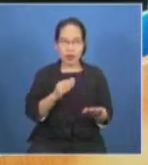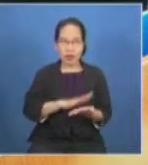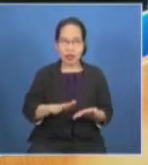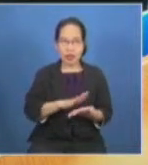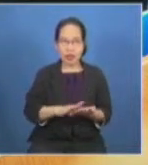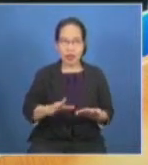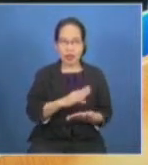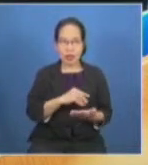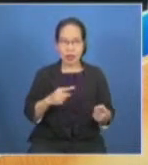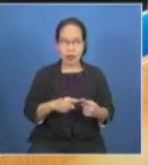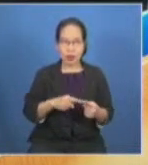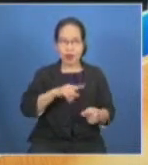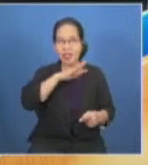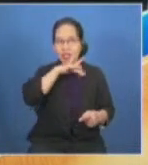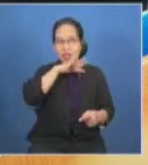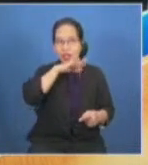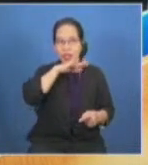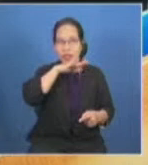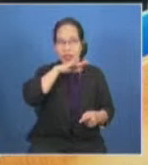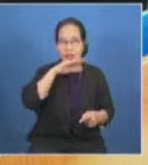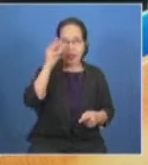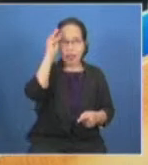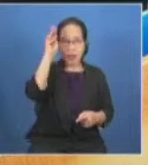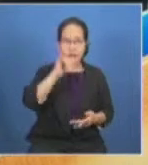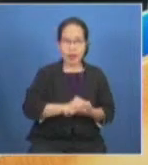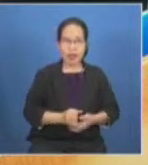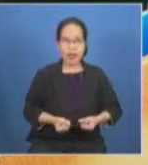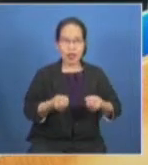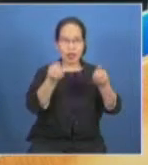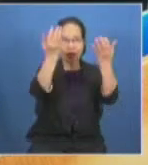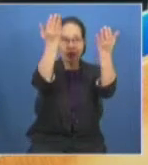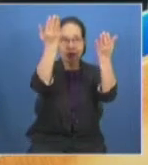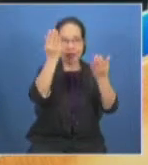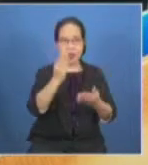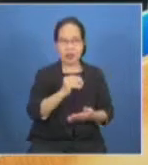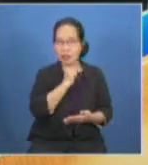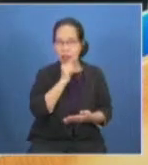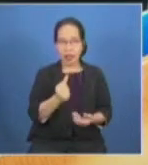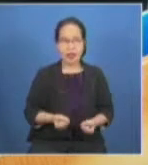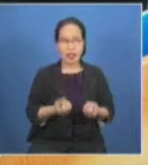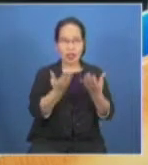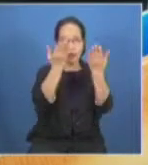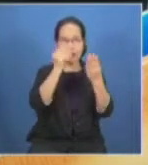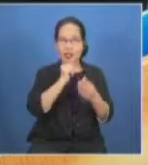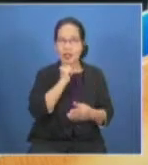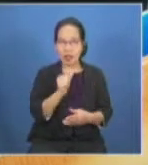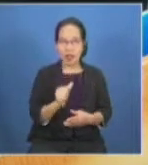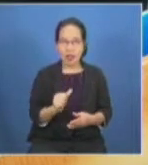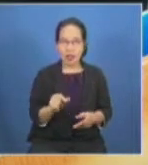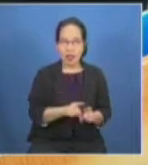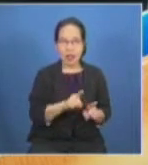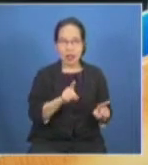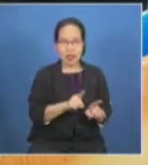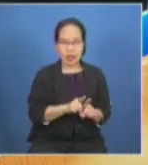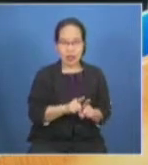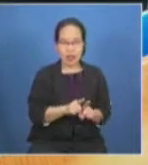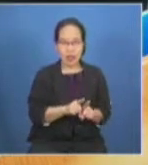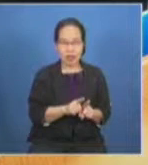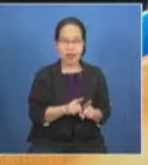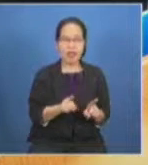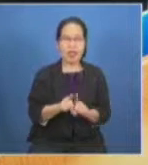the good and to the clean, and to the unclean, to him that sacrifices and to him that sacrifices